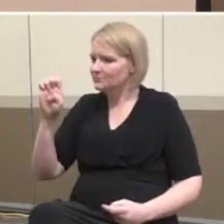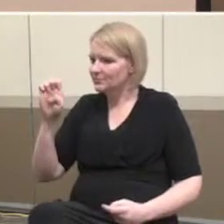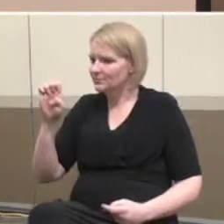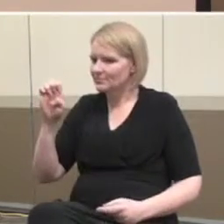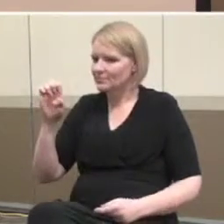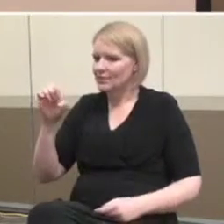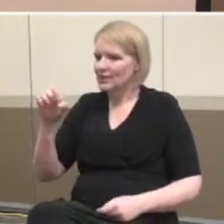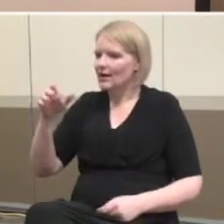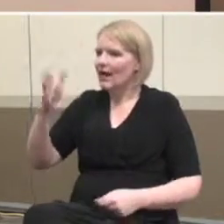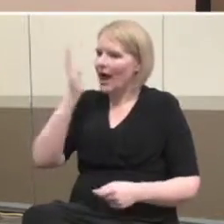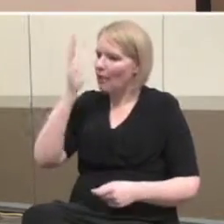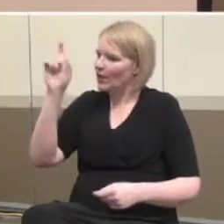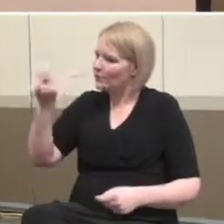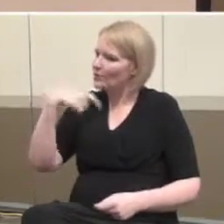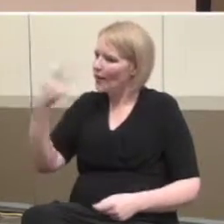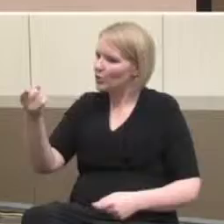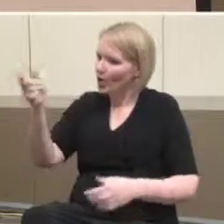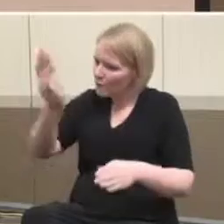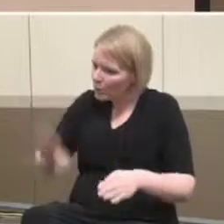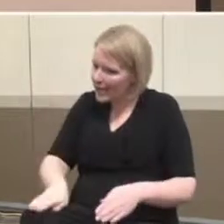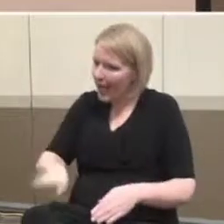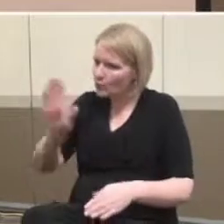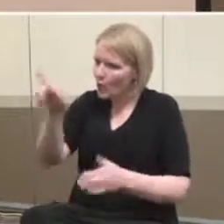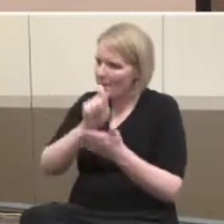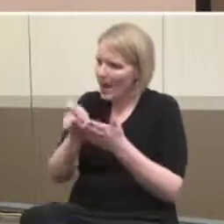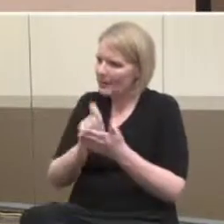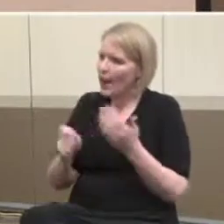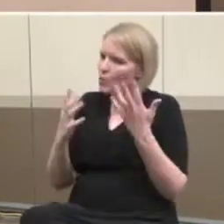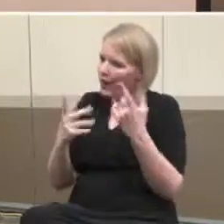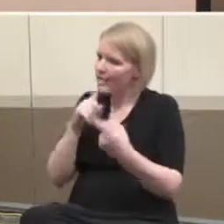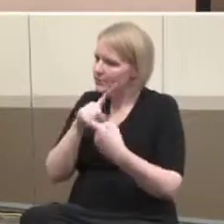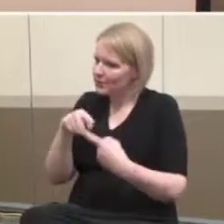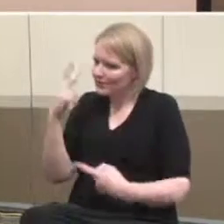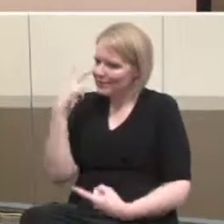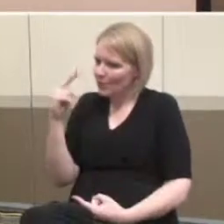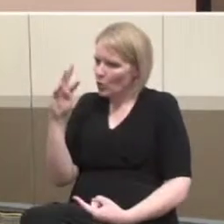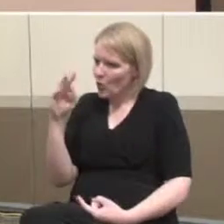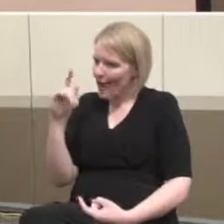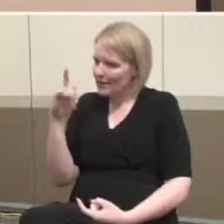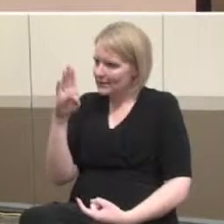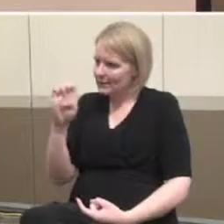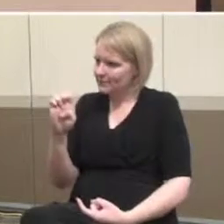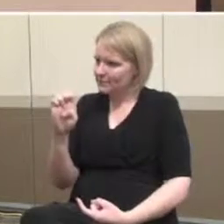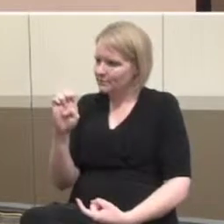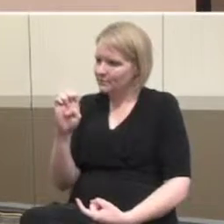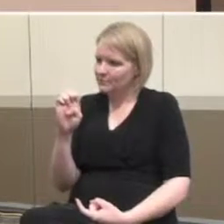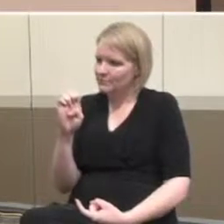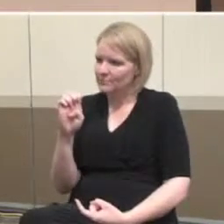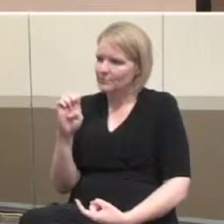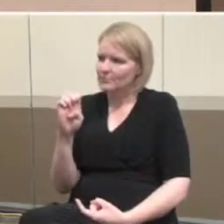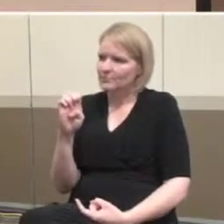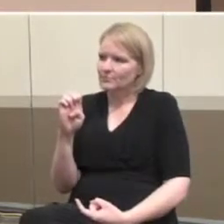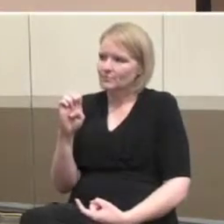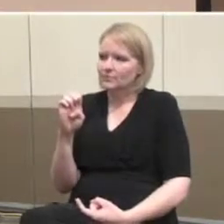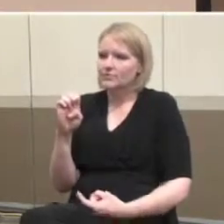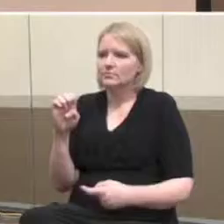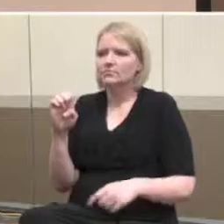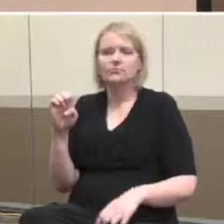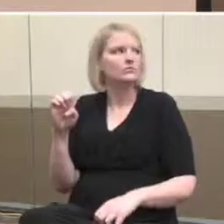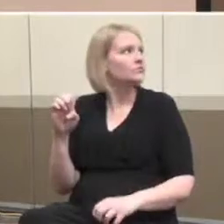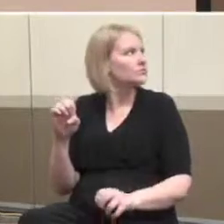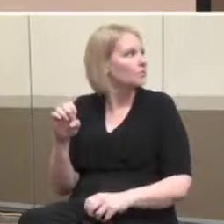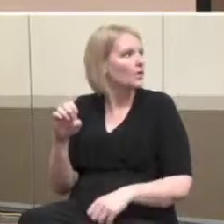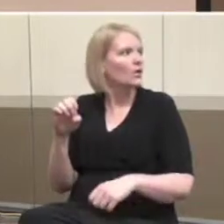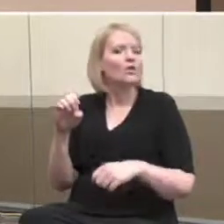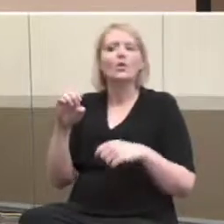pencils. They had to put them down on the table. And when I initially did this, I had cards. And I would pick up the cards, and that was their signal to pick up their pencil.